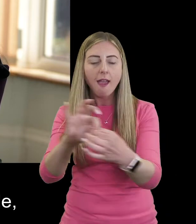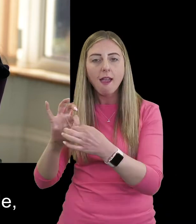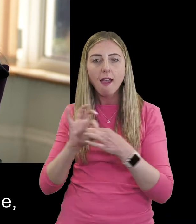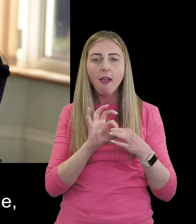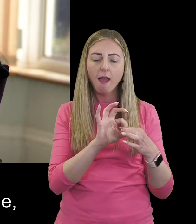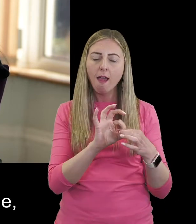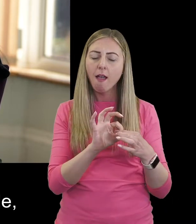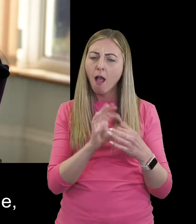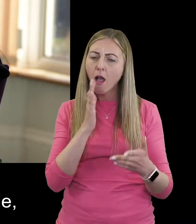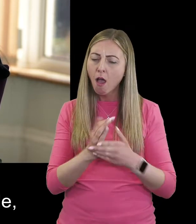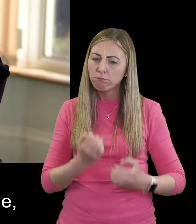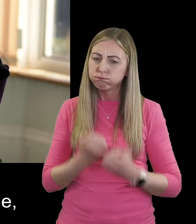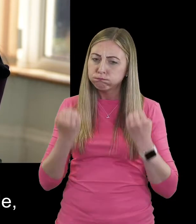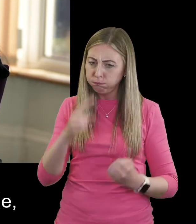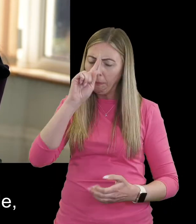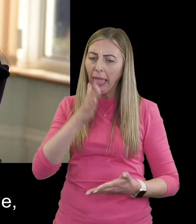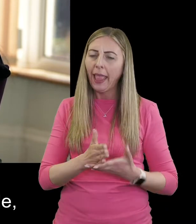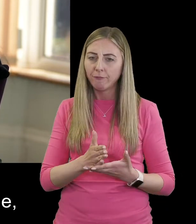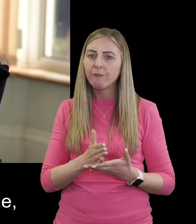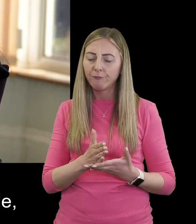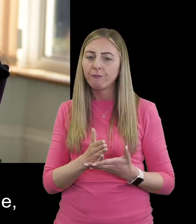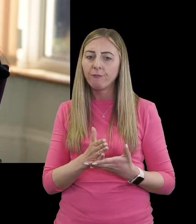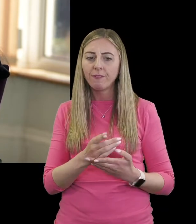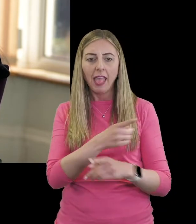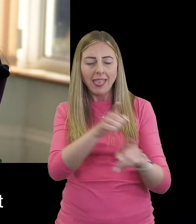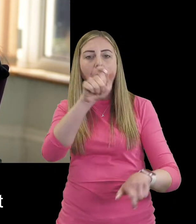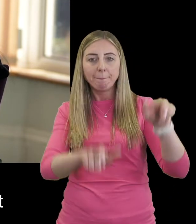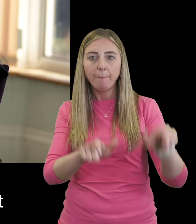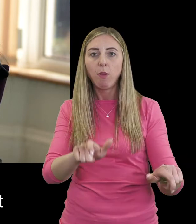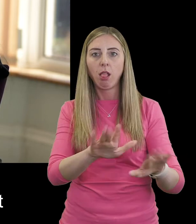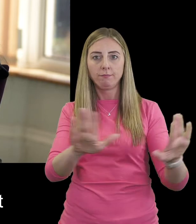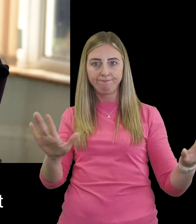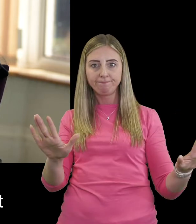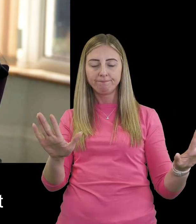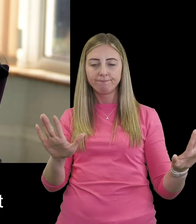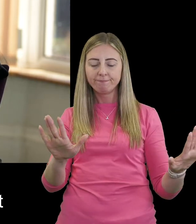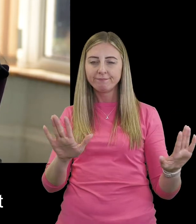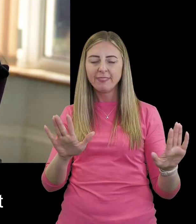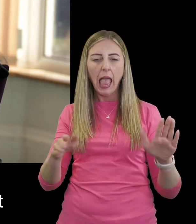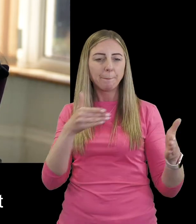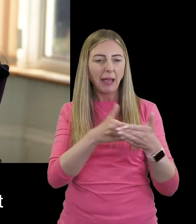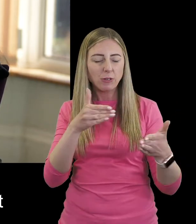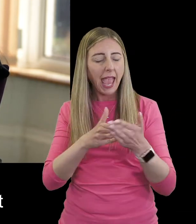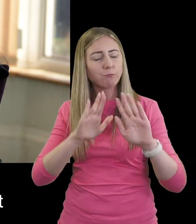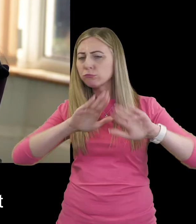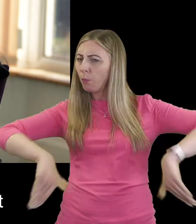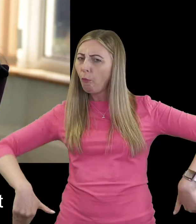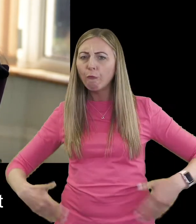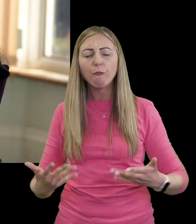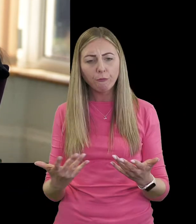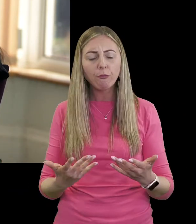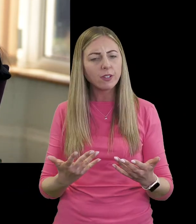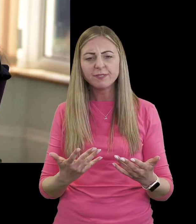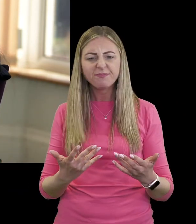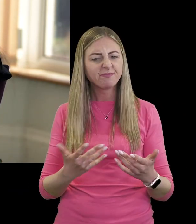I'm a true advocate that we just recognise people for people, and we try to sort of drop some of the barriers that start to